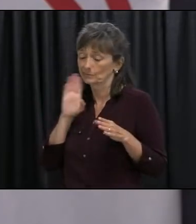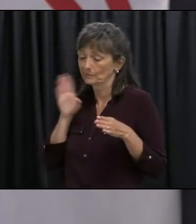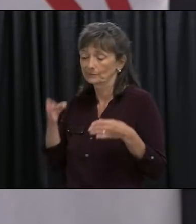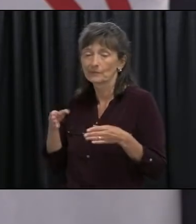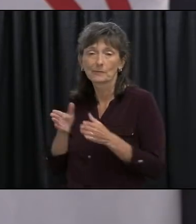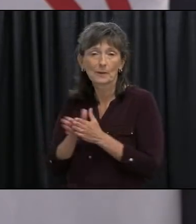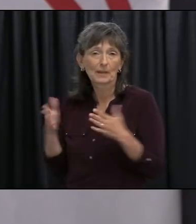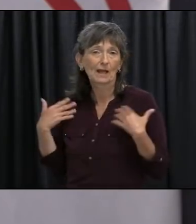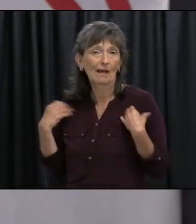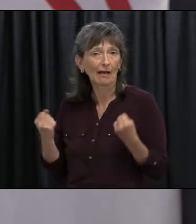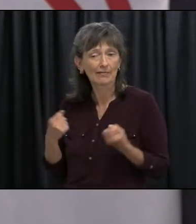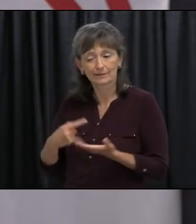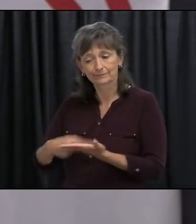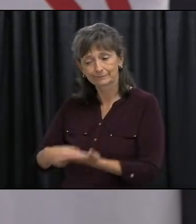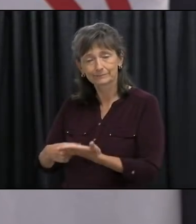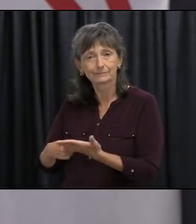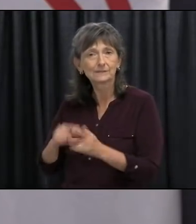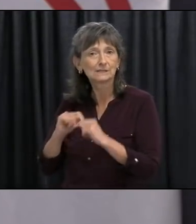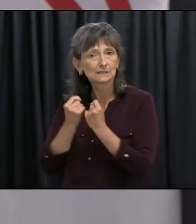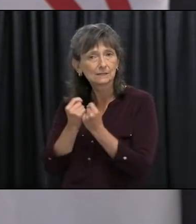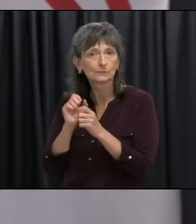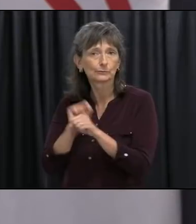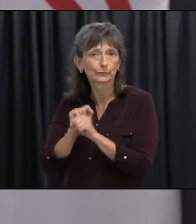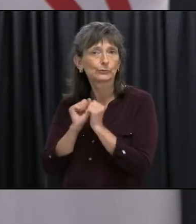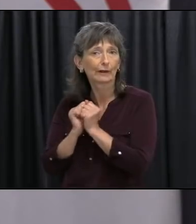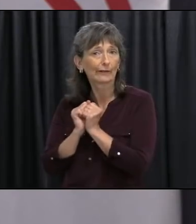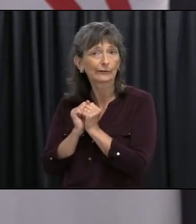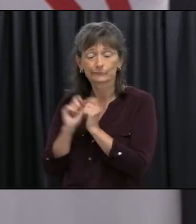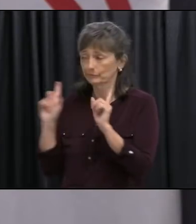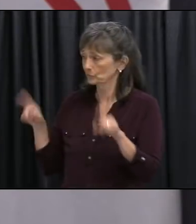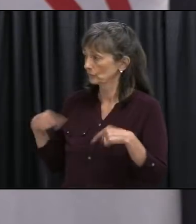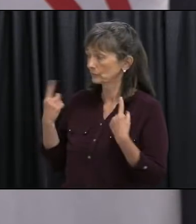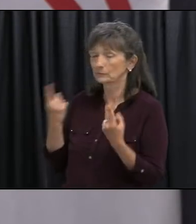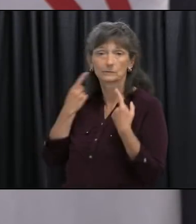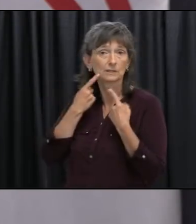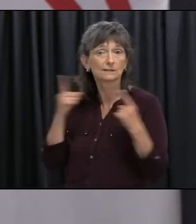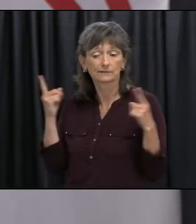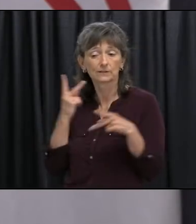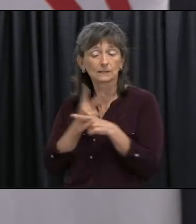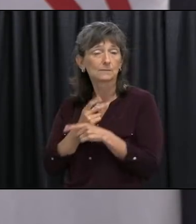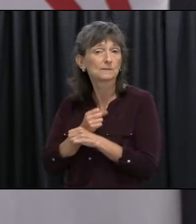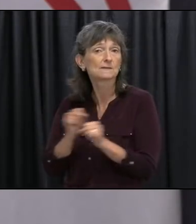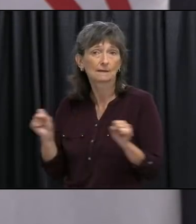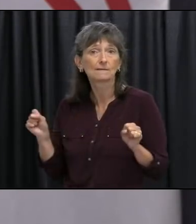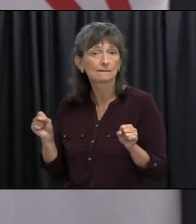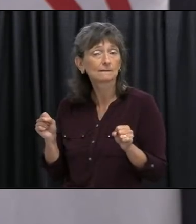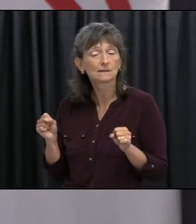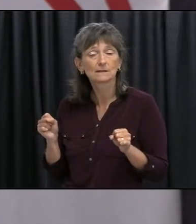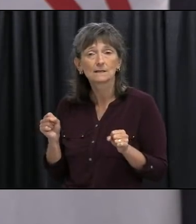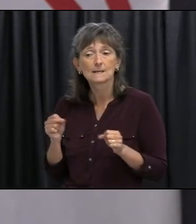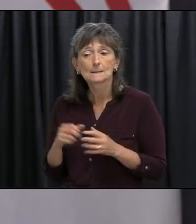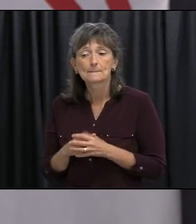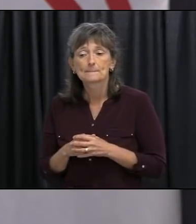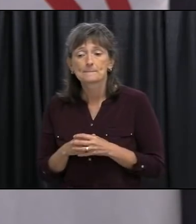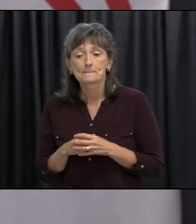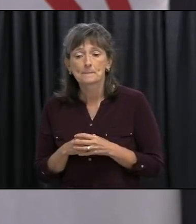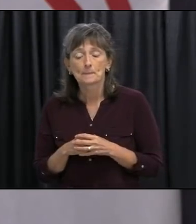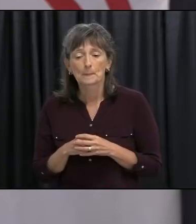our province. It's been very effective for Newfoundland and Labrador, and we'll continue to make sure we add that autonomy